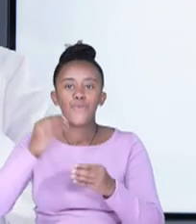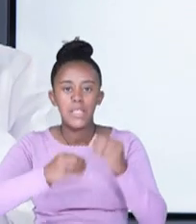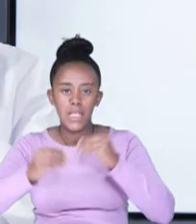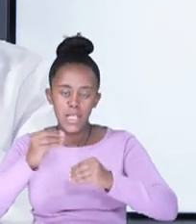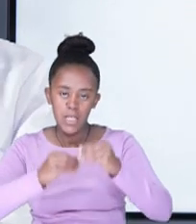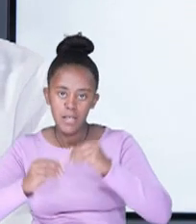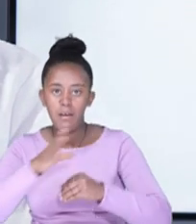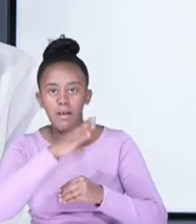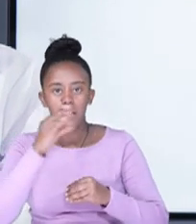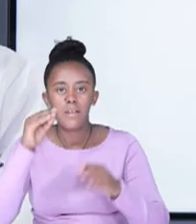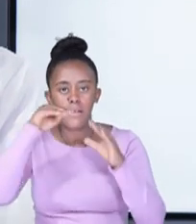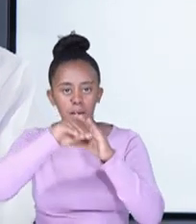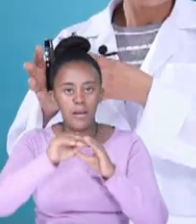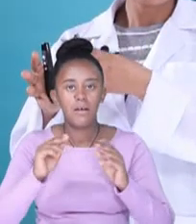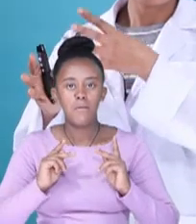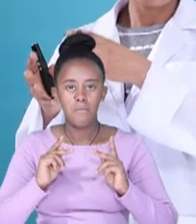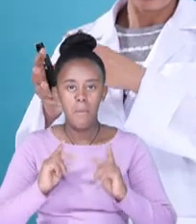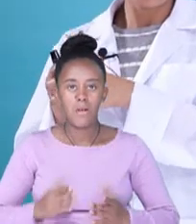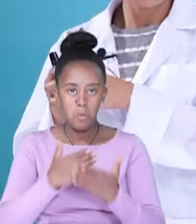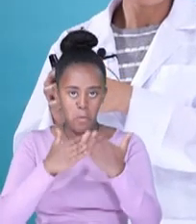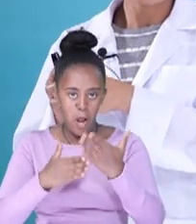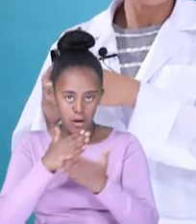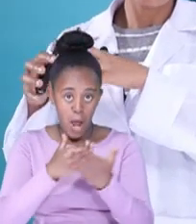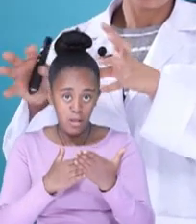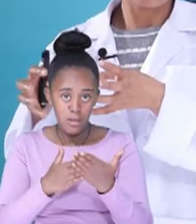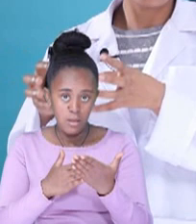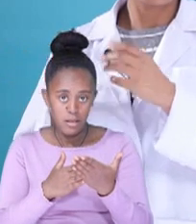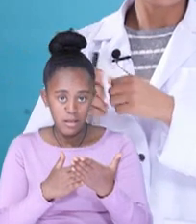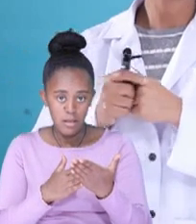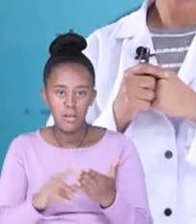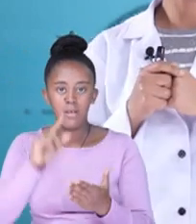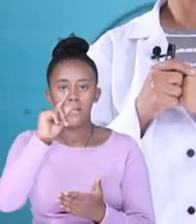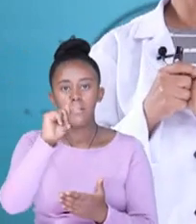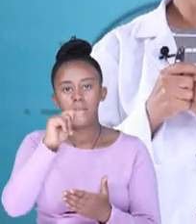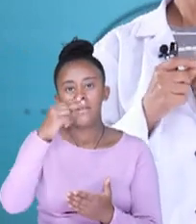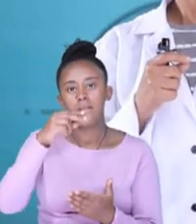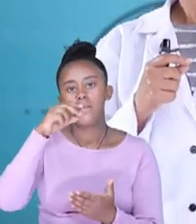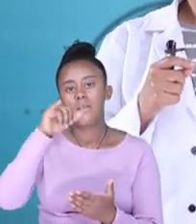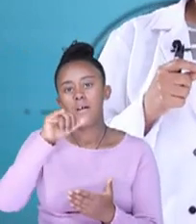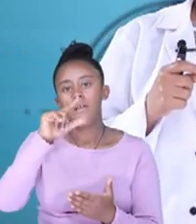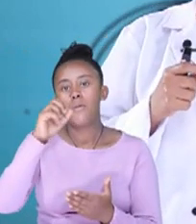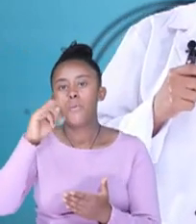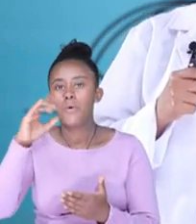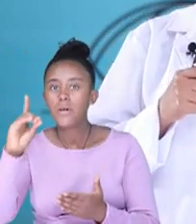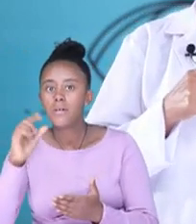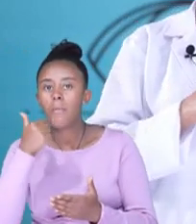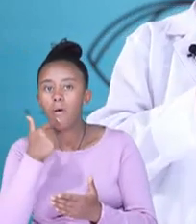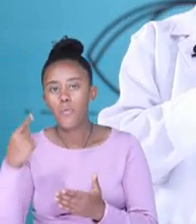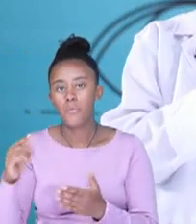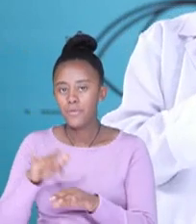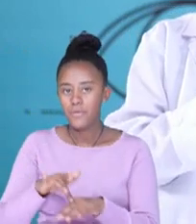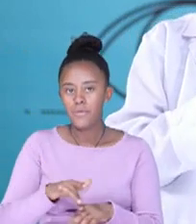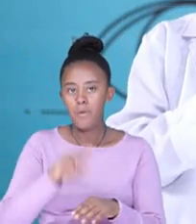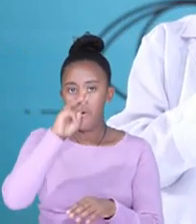and the inner part that contain the thylakoid is the liquid stroma. In case of